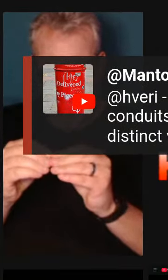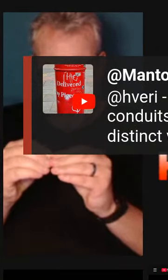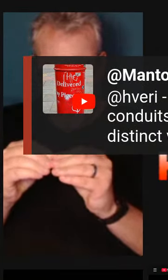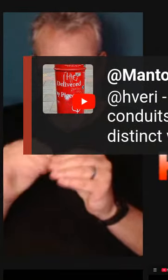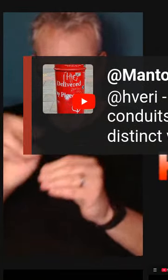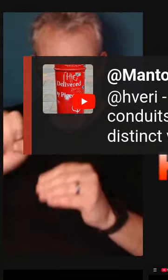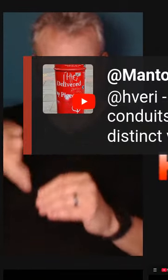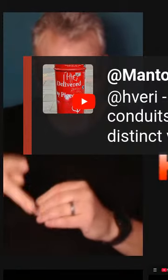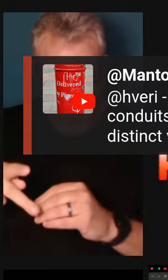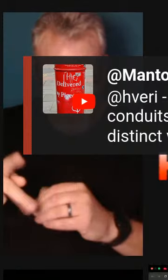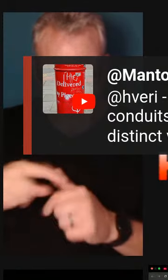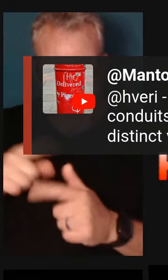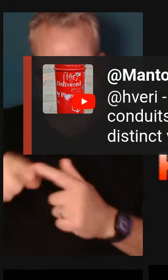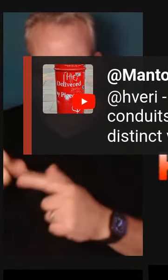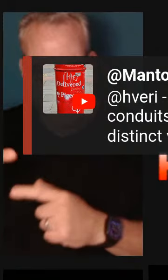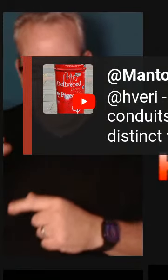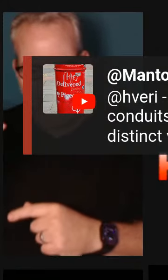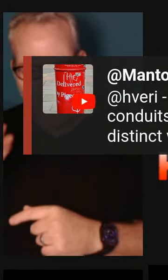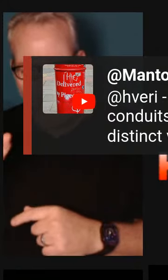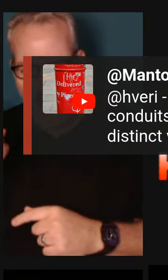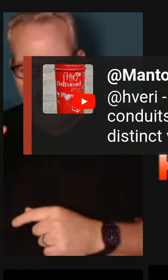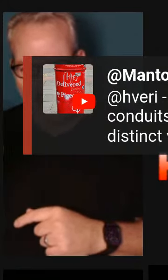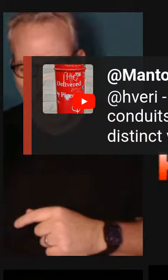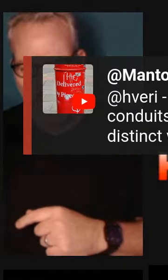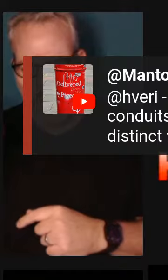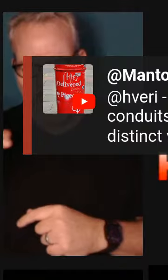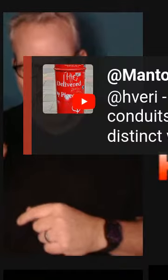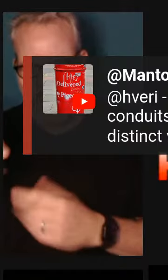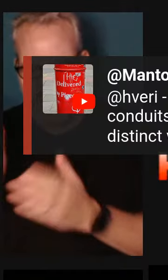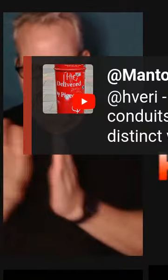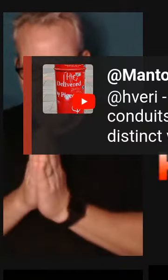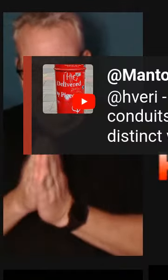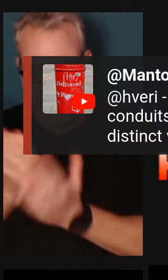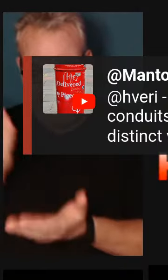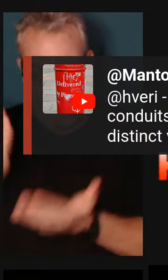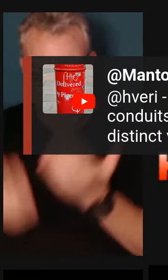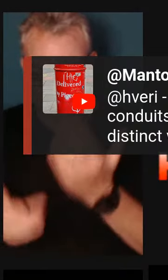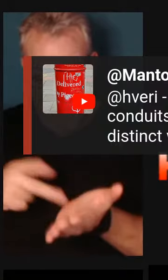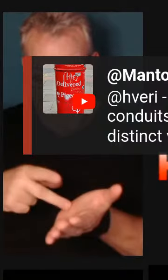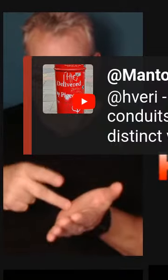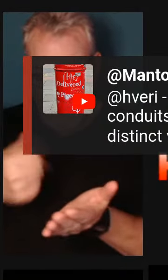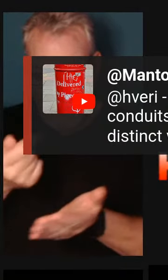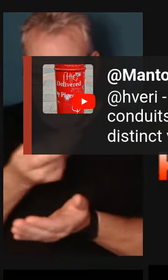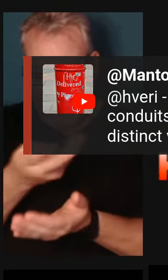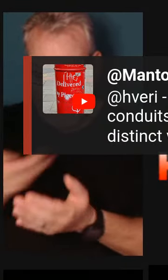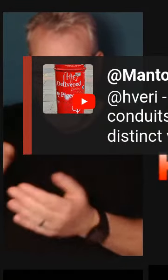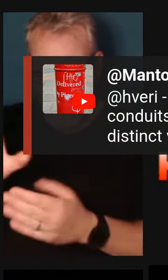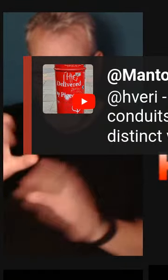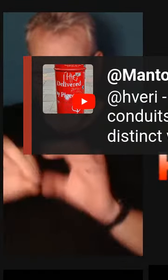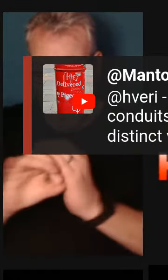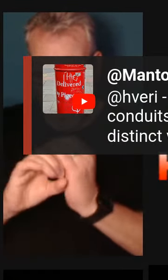asks, is it likely the multiple conduits into the north vent may become distinct vents in the future?